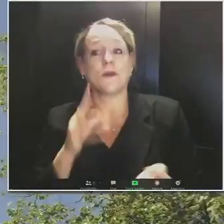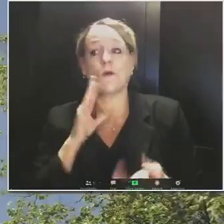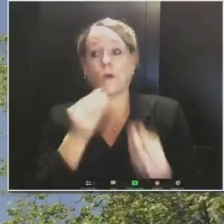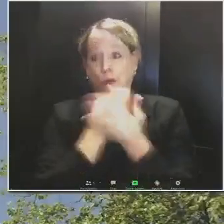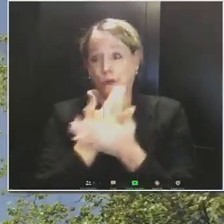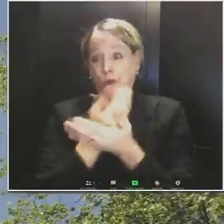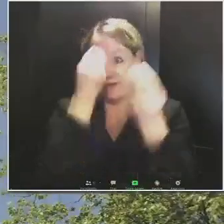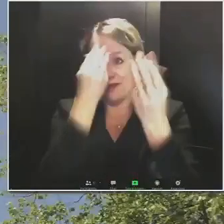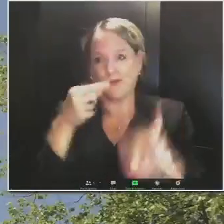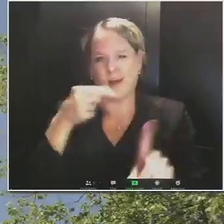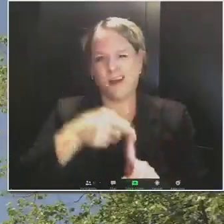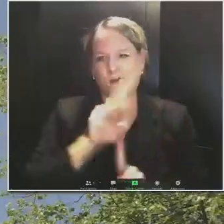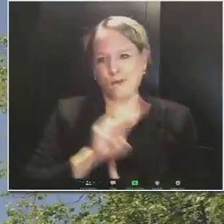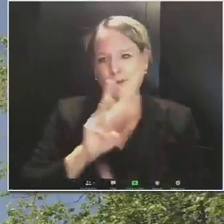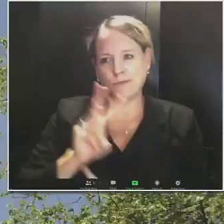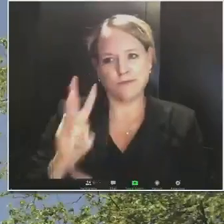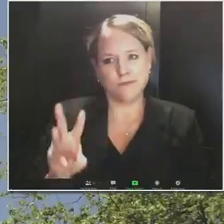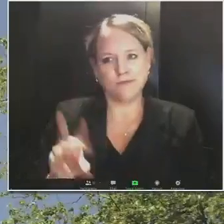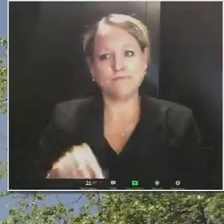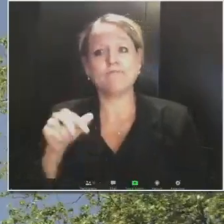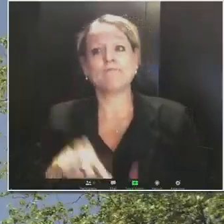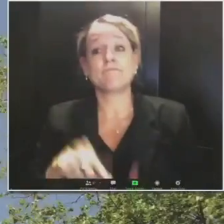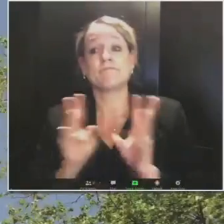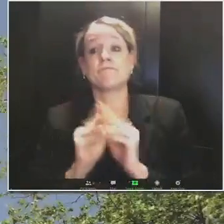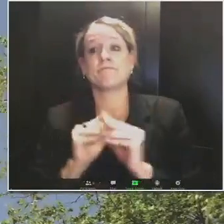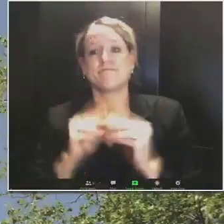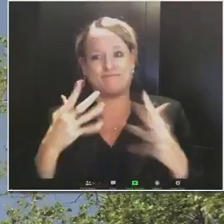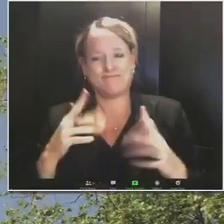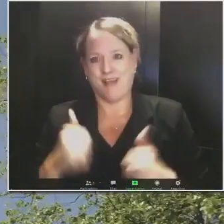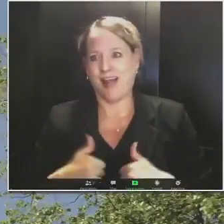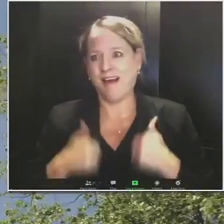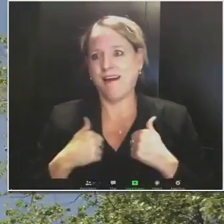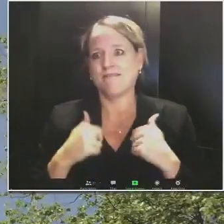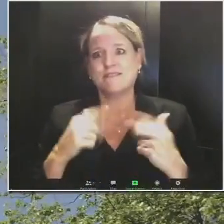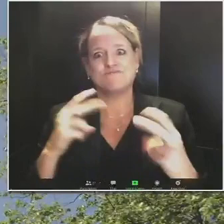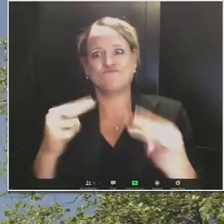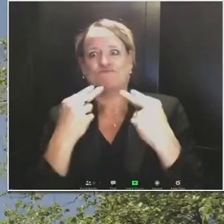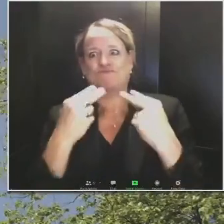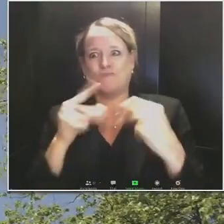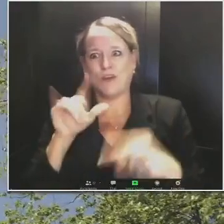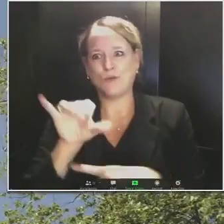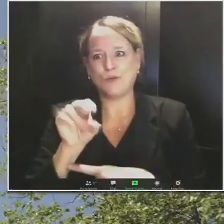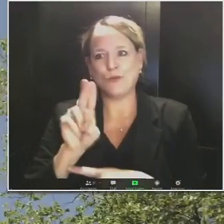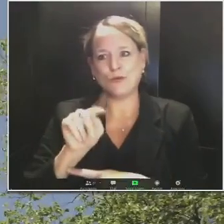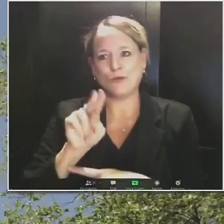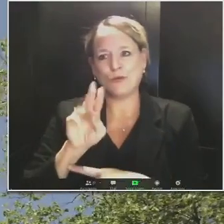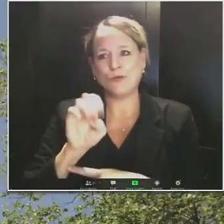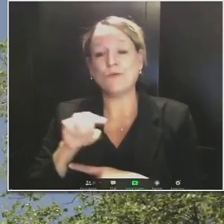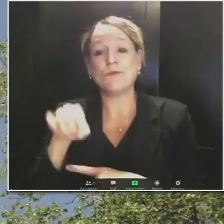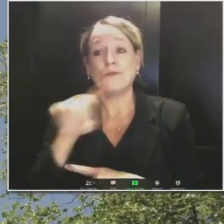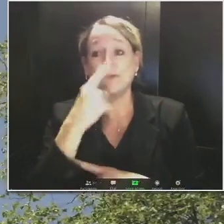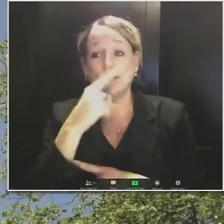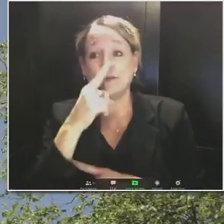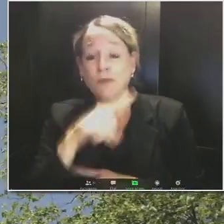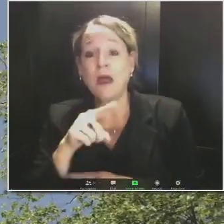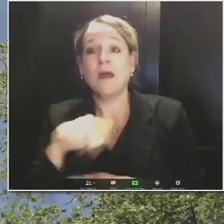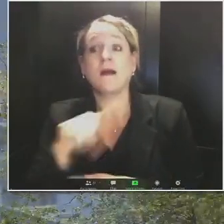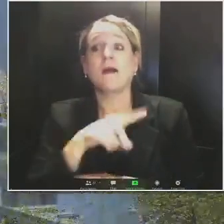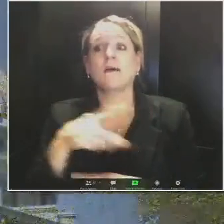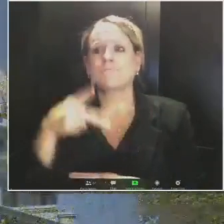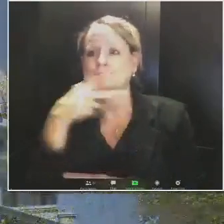to ask your question. If you are able to do so, please use *6 to mute and unmute your phone. Joining us